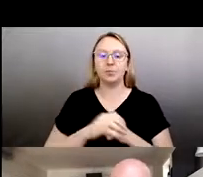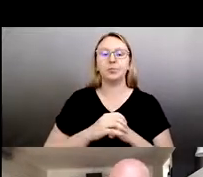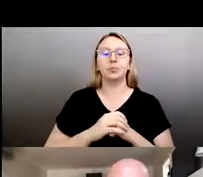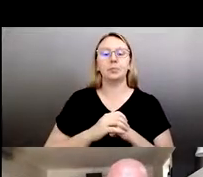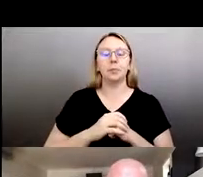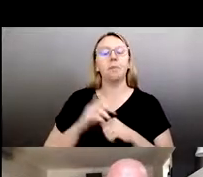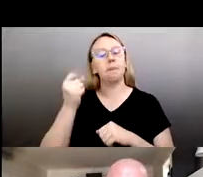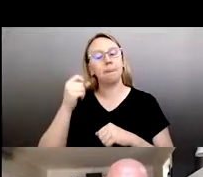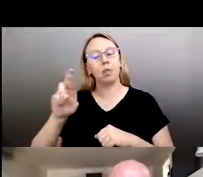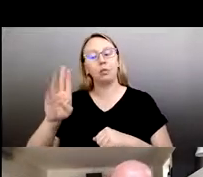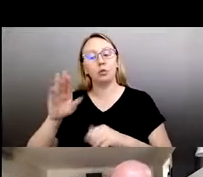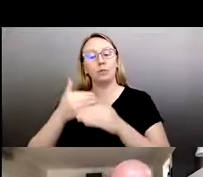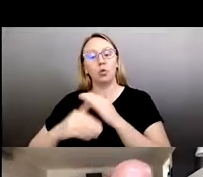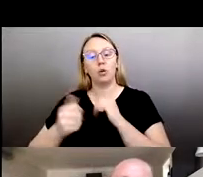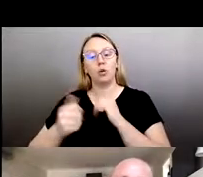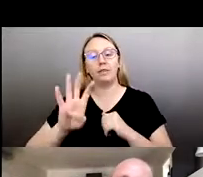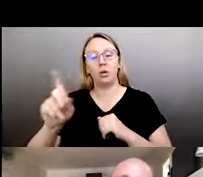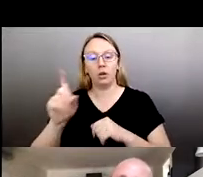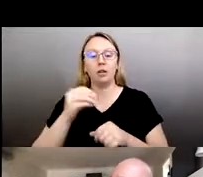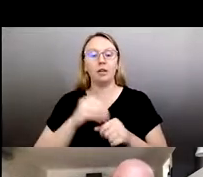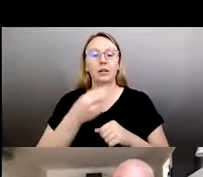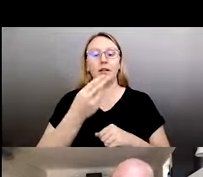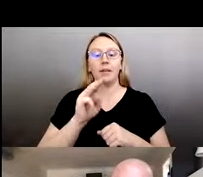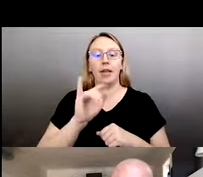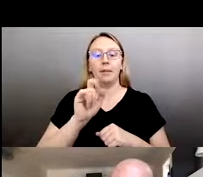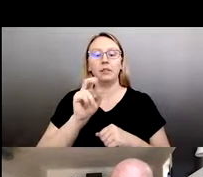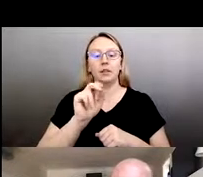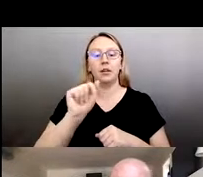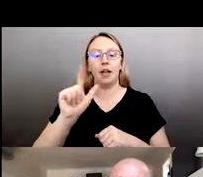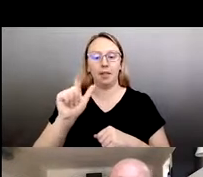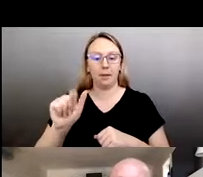in 1941 in Hamilton, Alabama, but grew up in Opelika, Alabama.